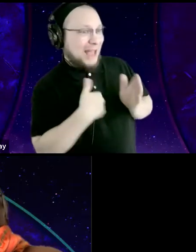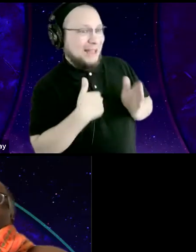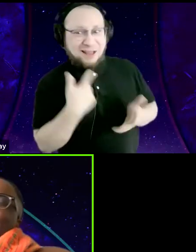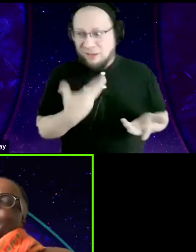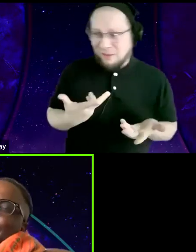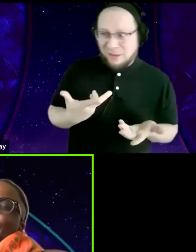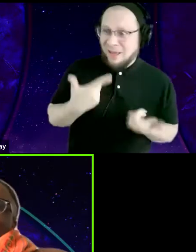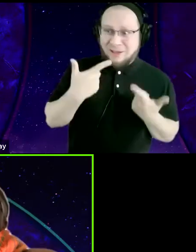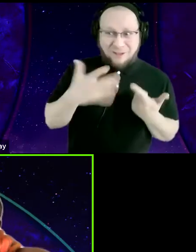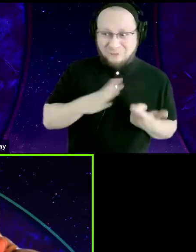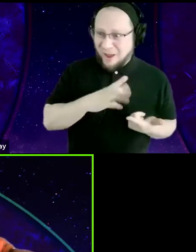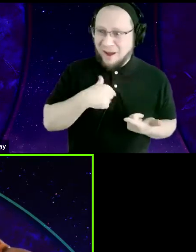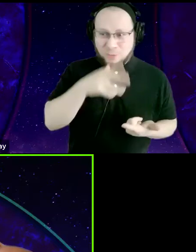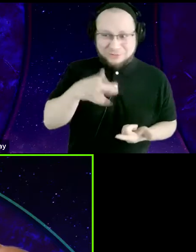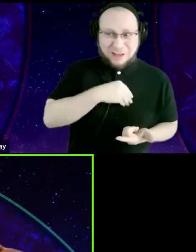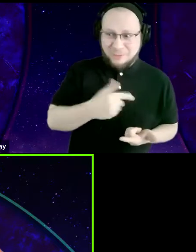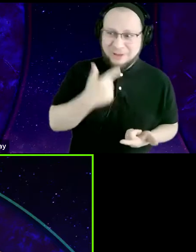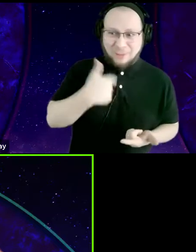them a name.